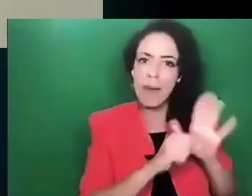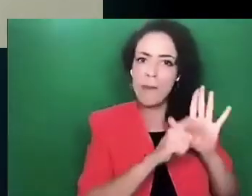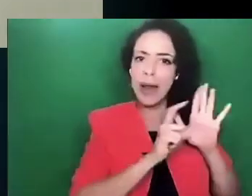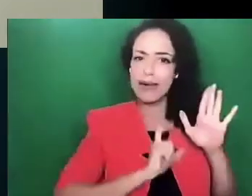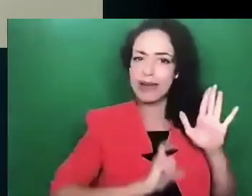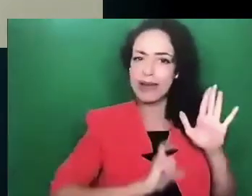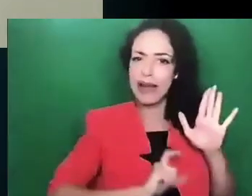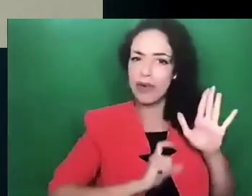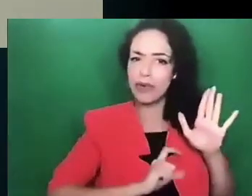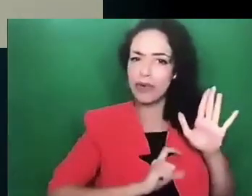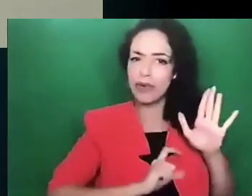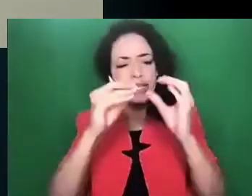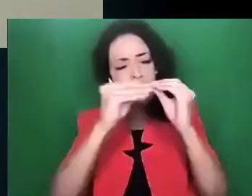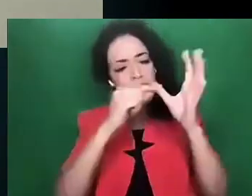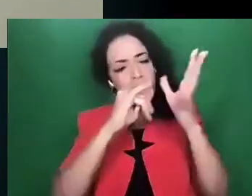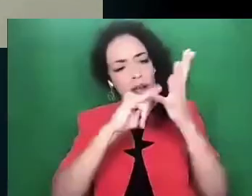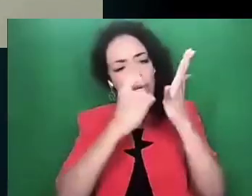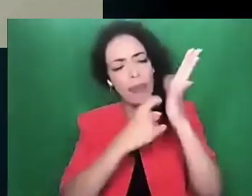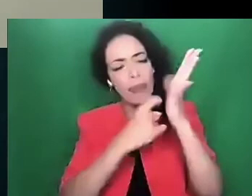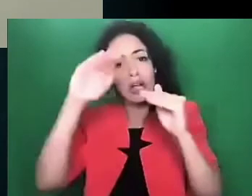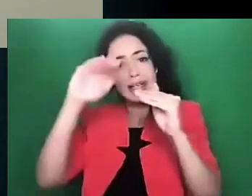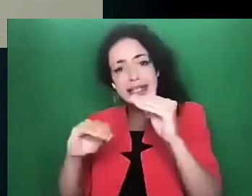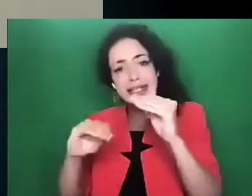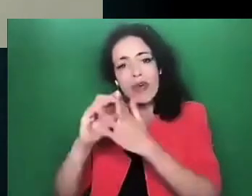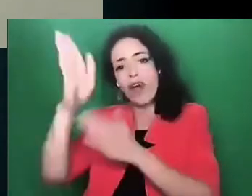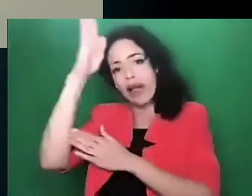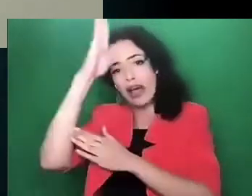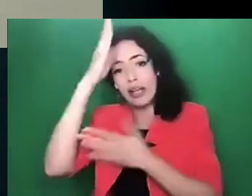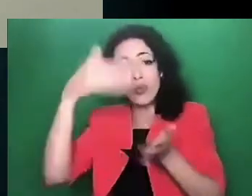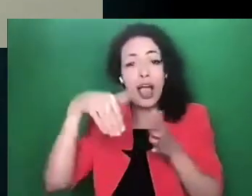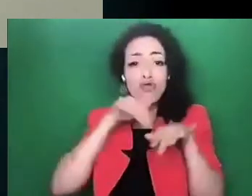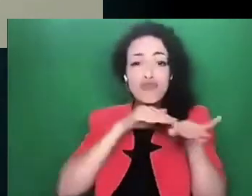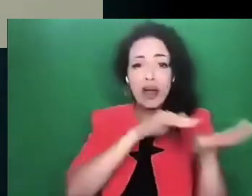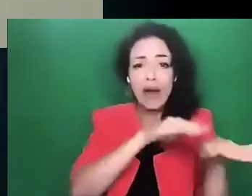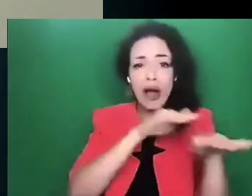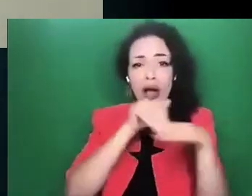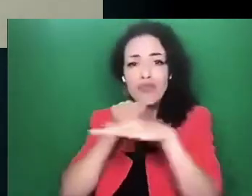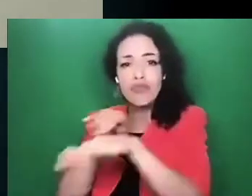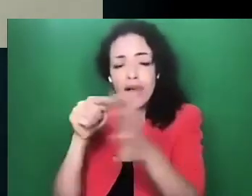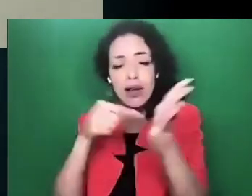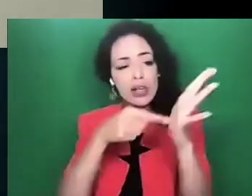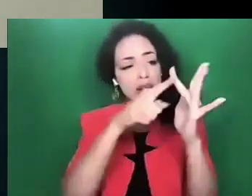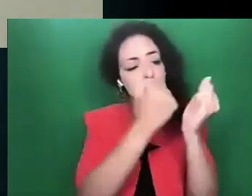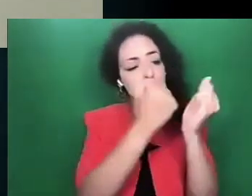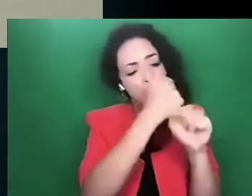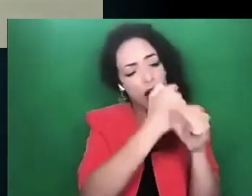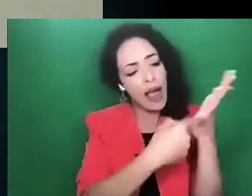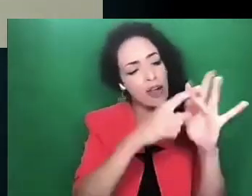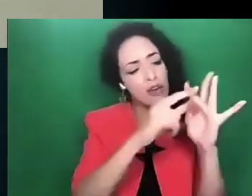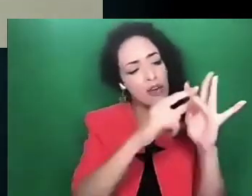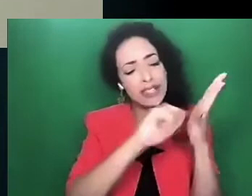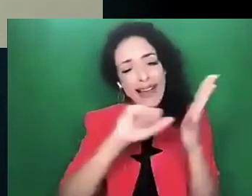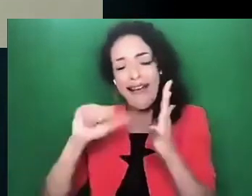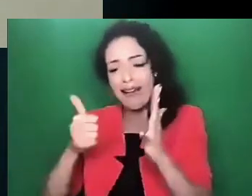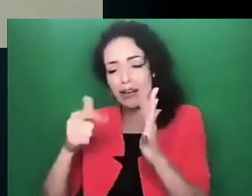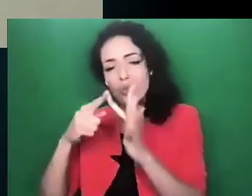Iraq, where the rivers Tigris and Euphrates meet. And the first of the projects will be, the first of the